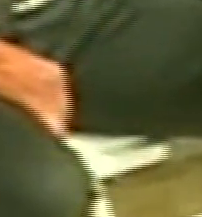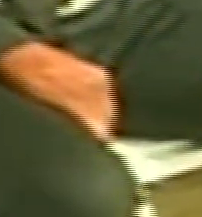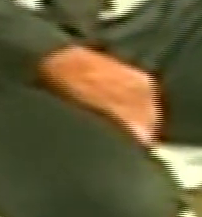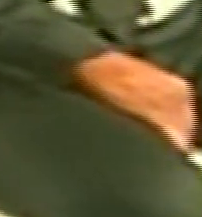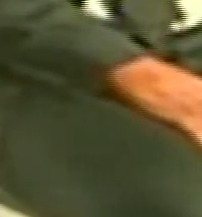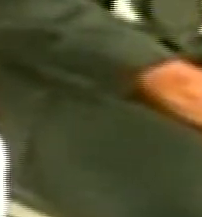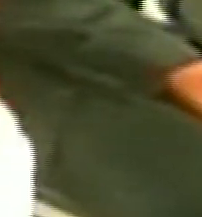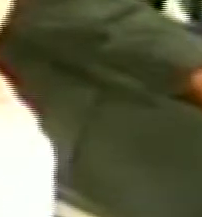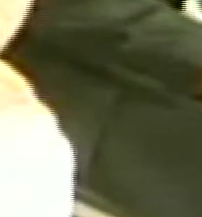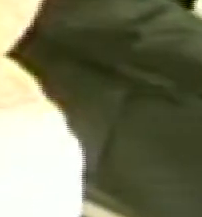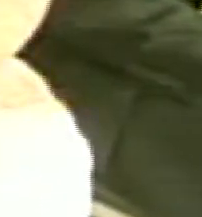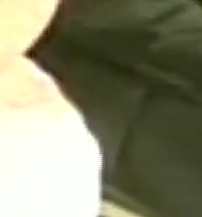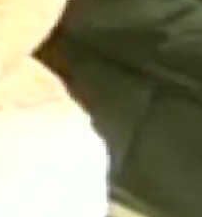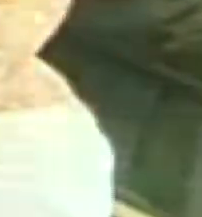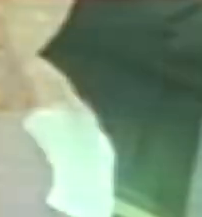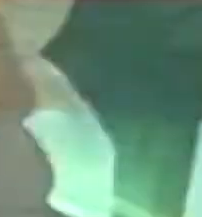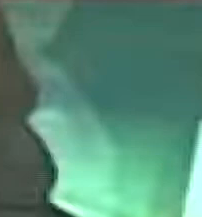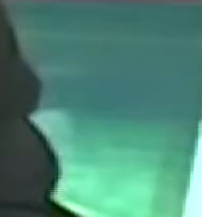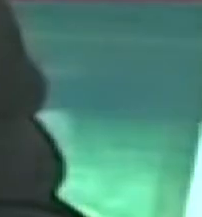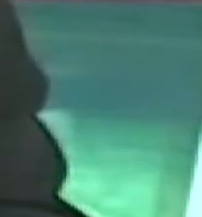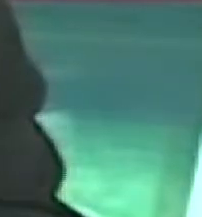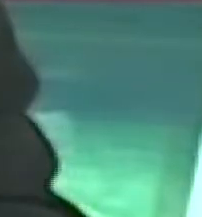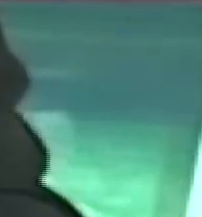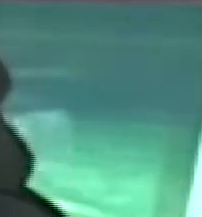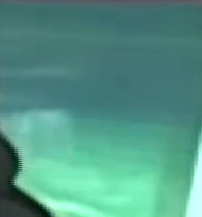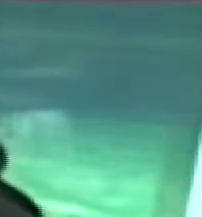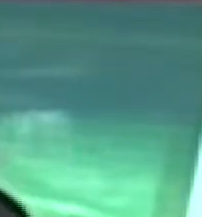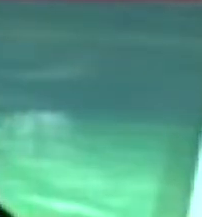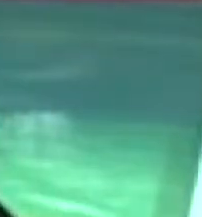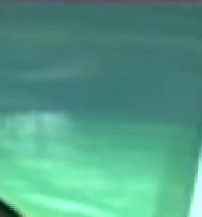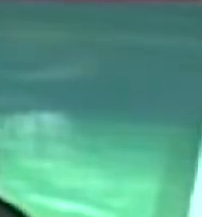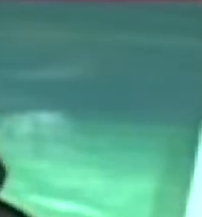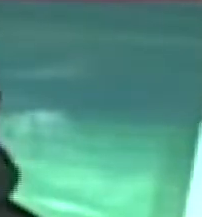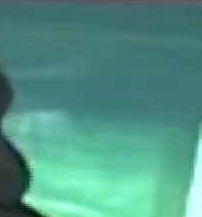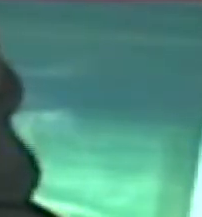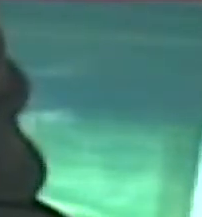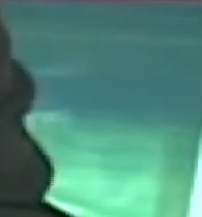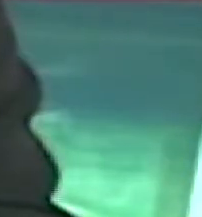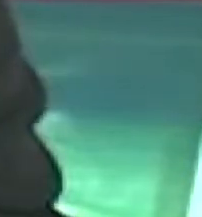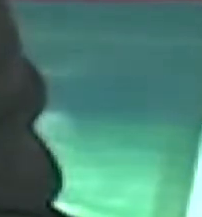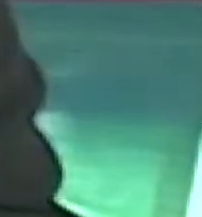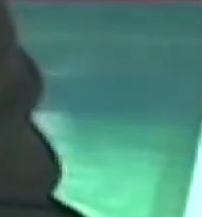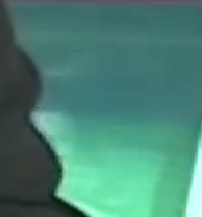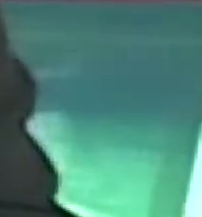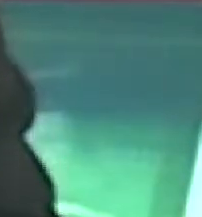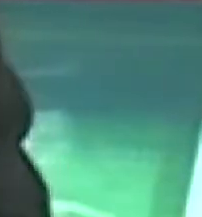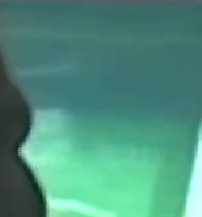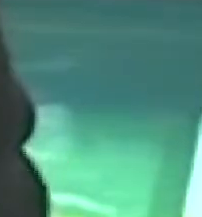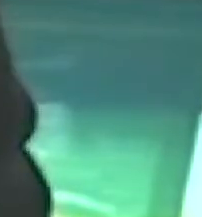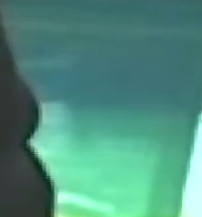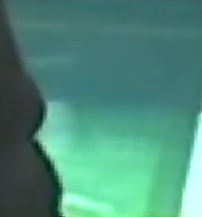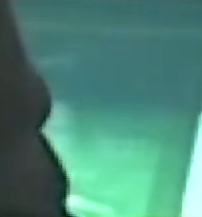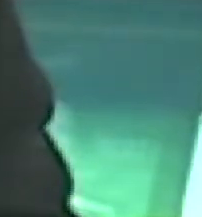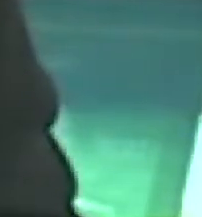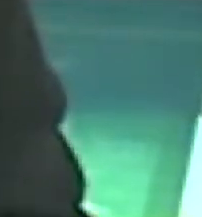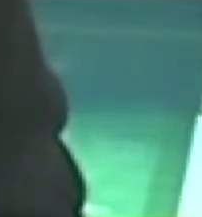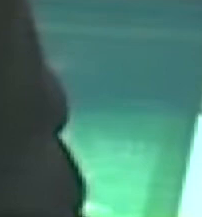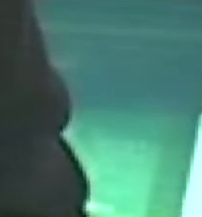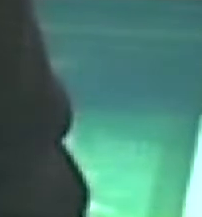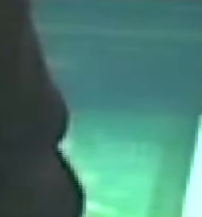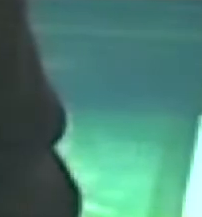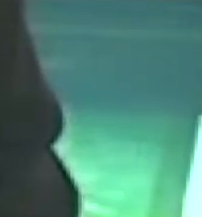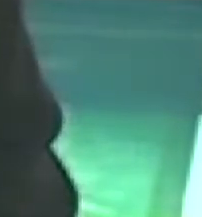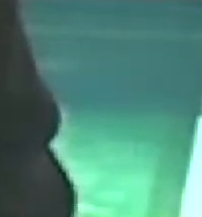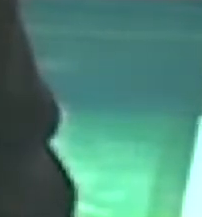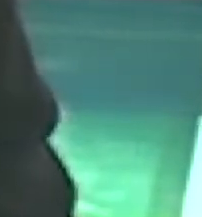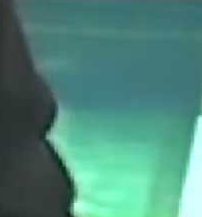It strongly suggests that investor confidence is improving. In